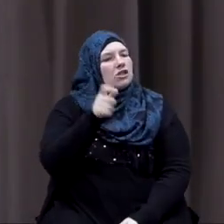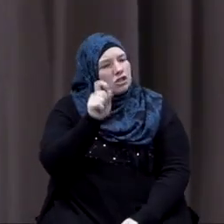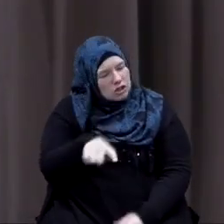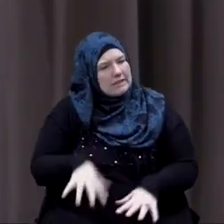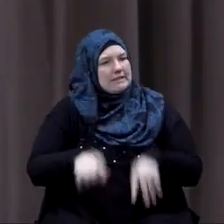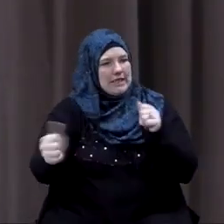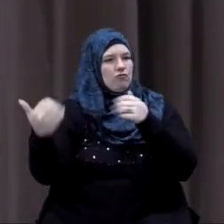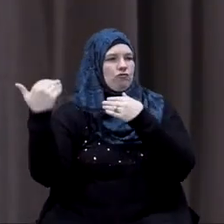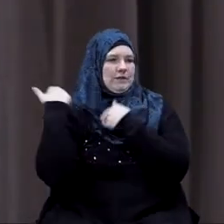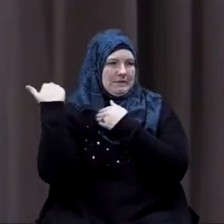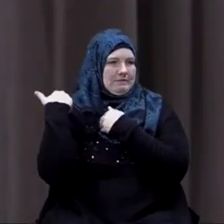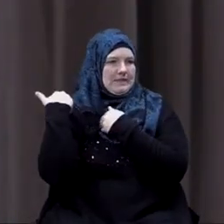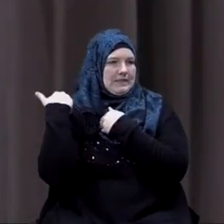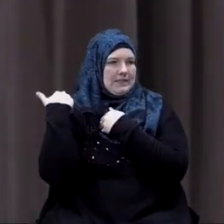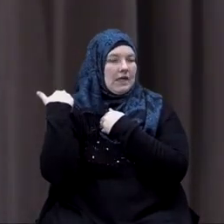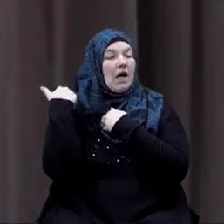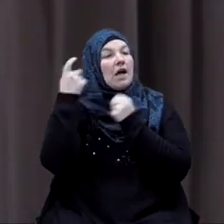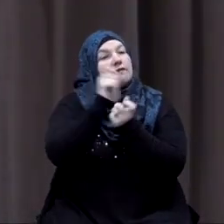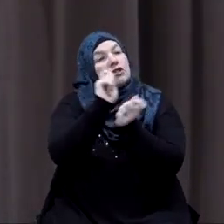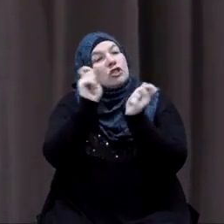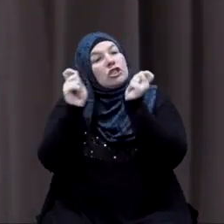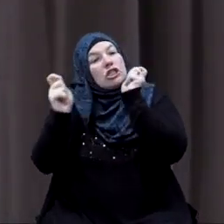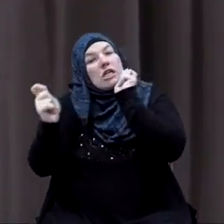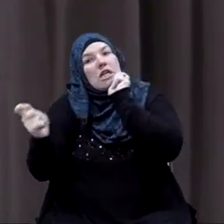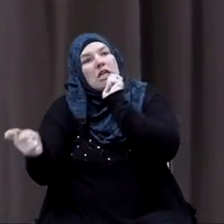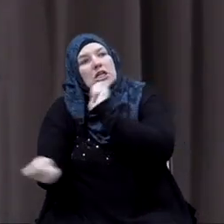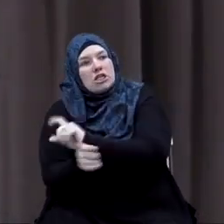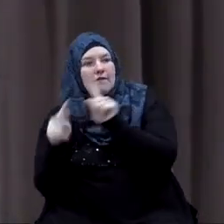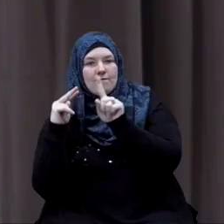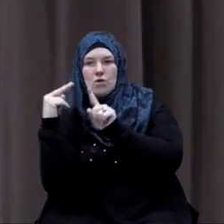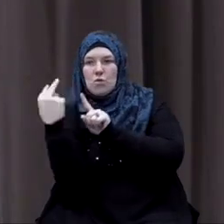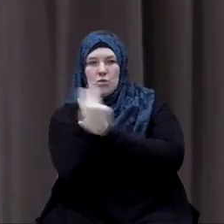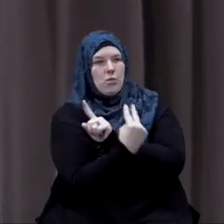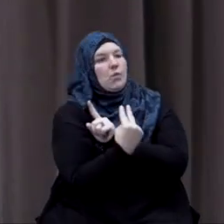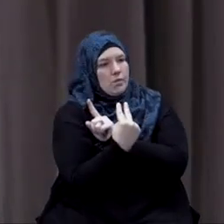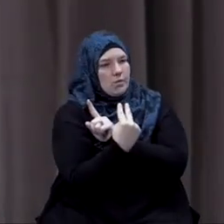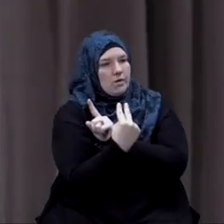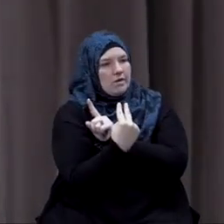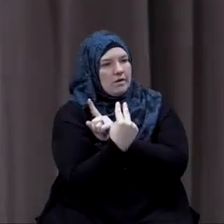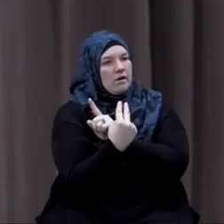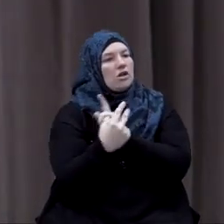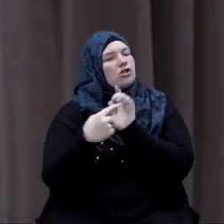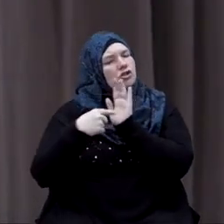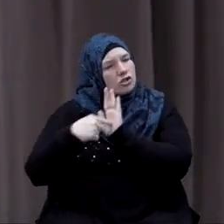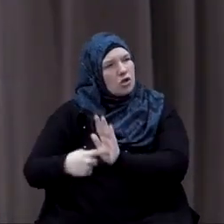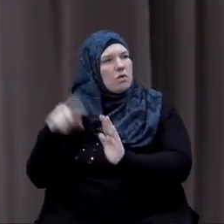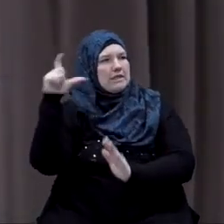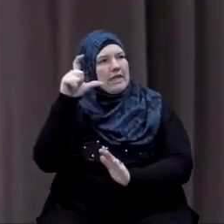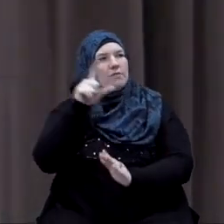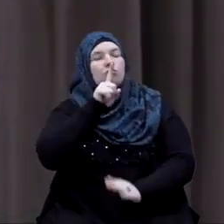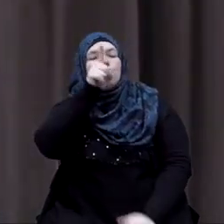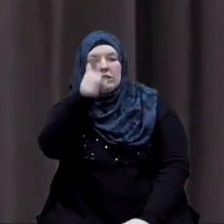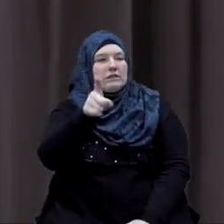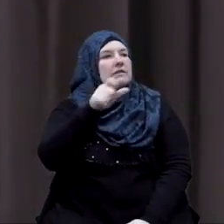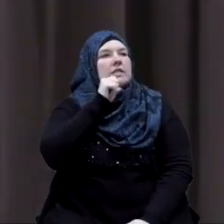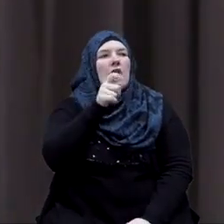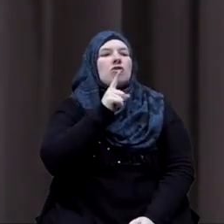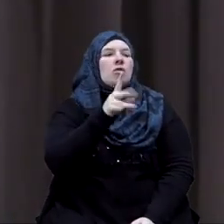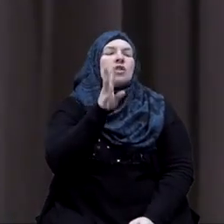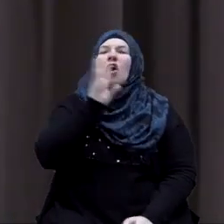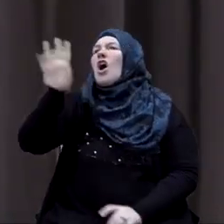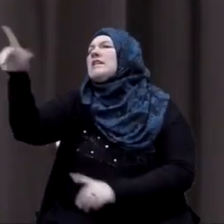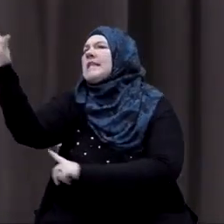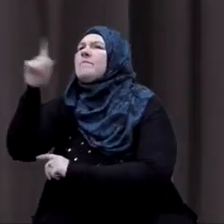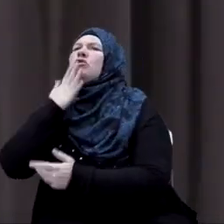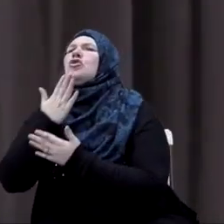this responsibility of turning the coin for the reputation and the image of Islam, not by talking